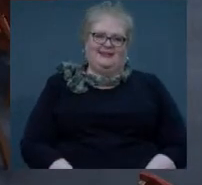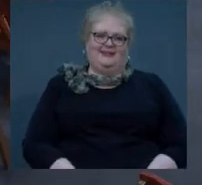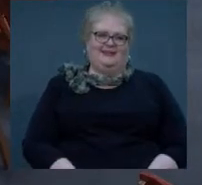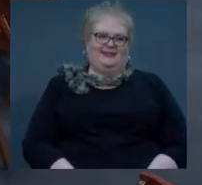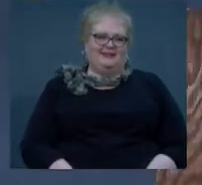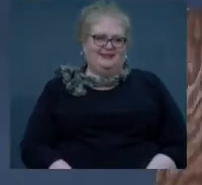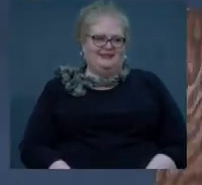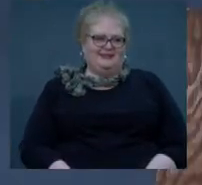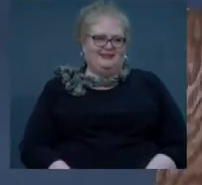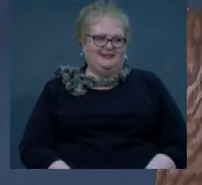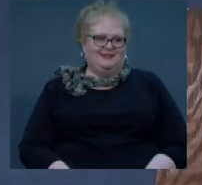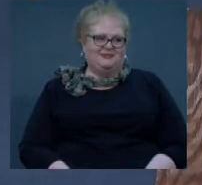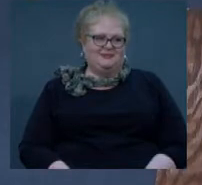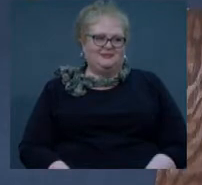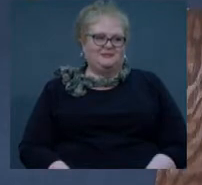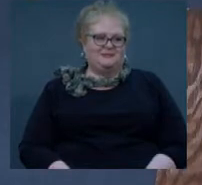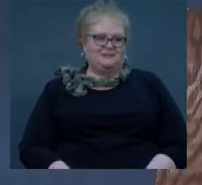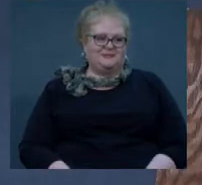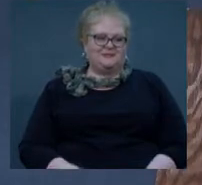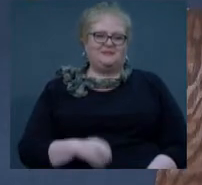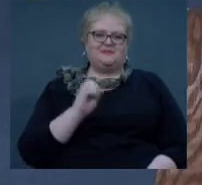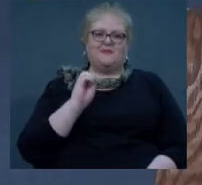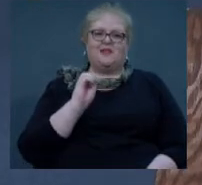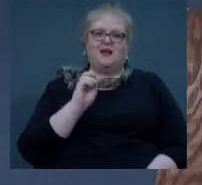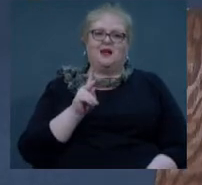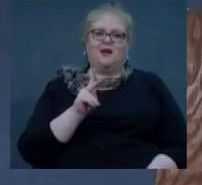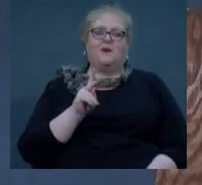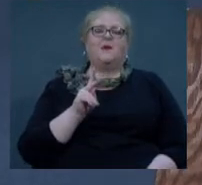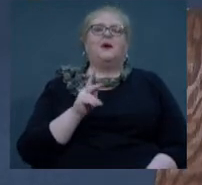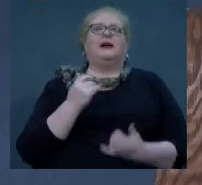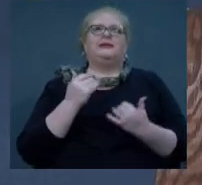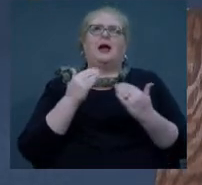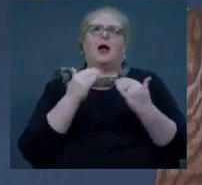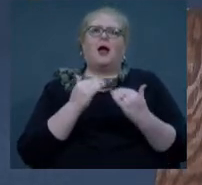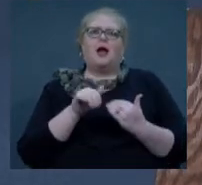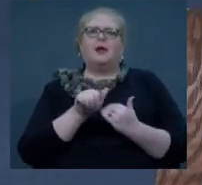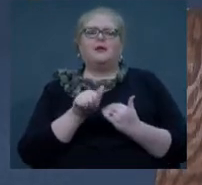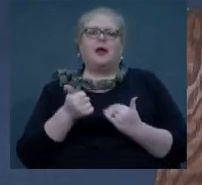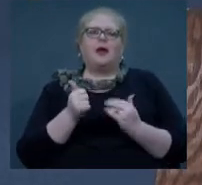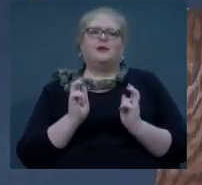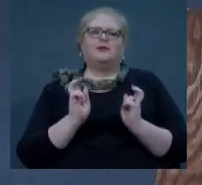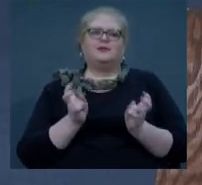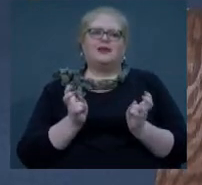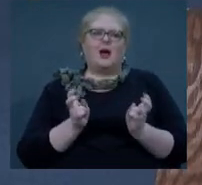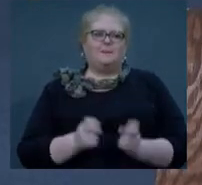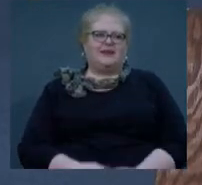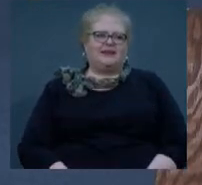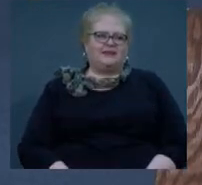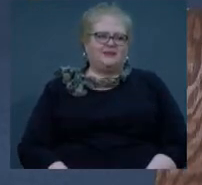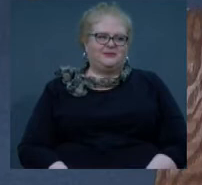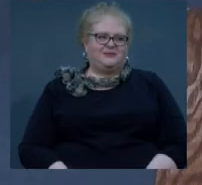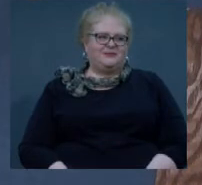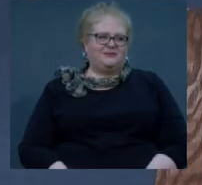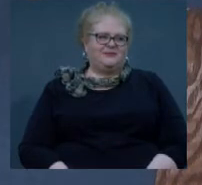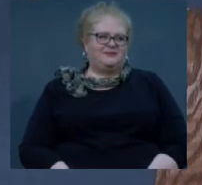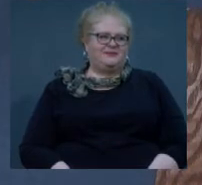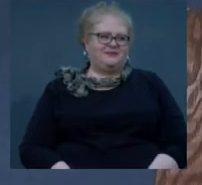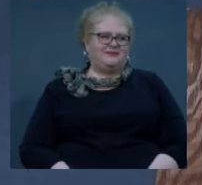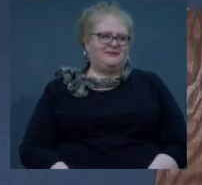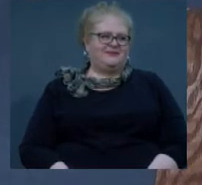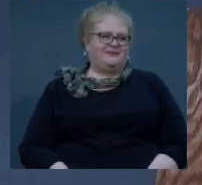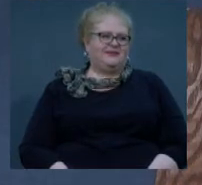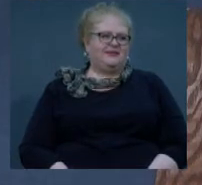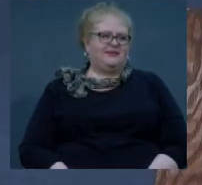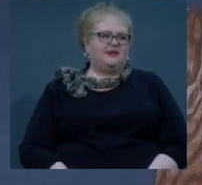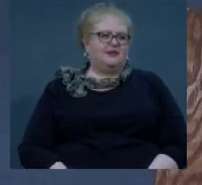I have to find the other copy. You pull that mic down just, pull the